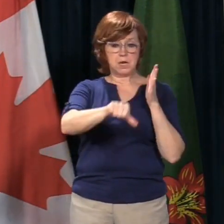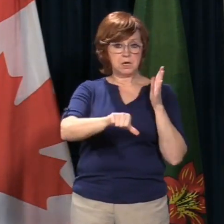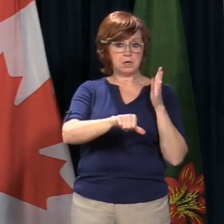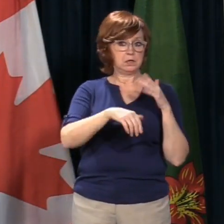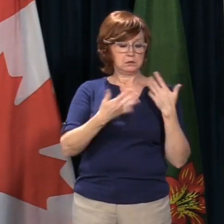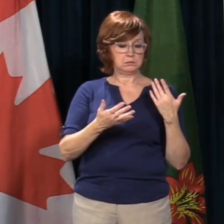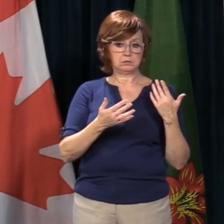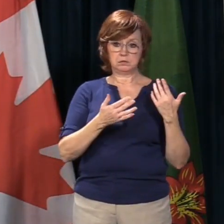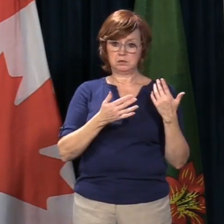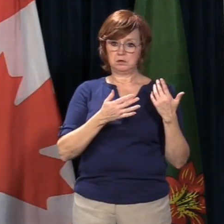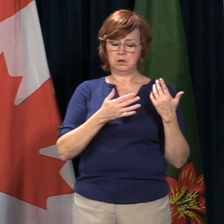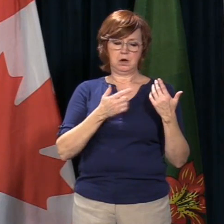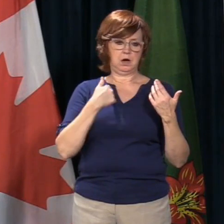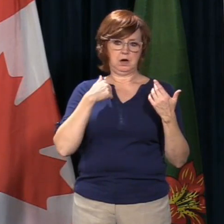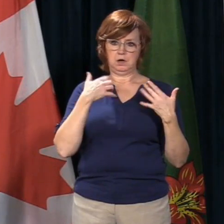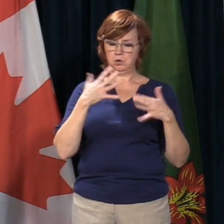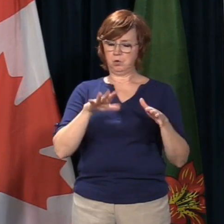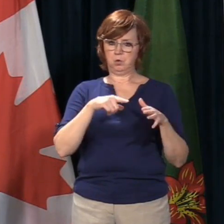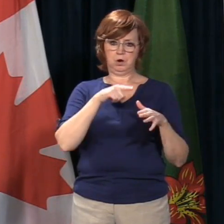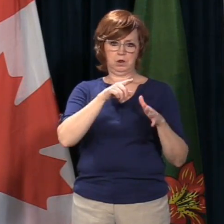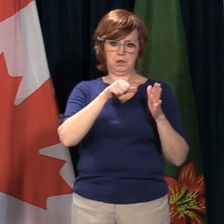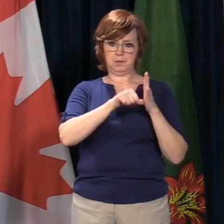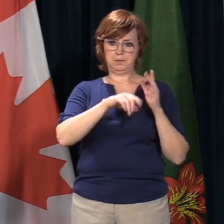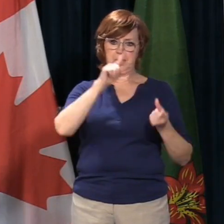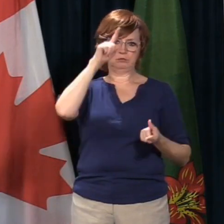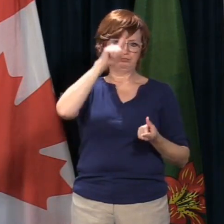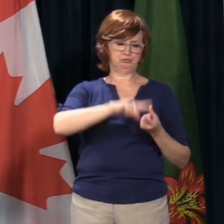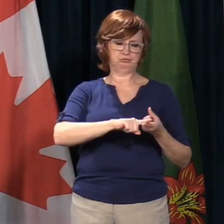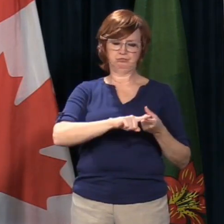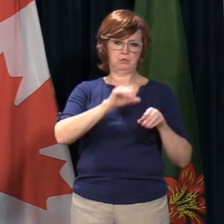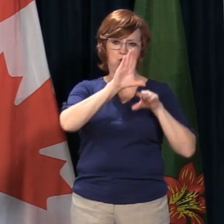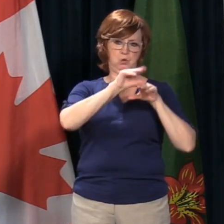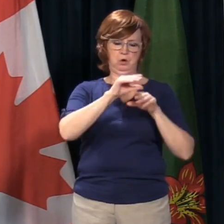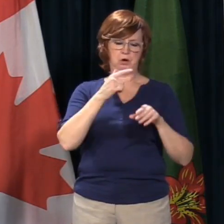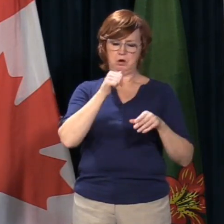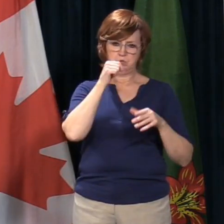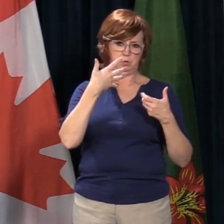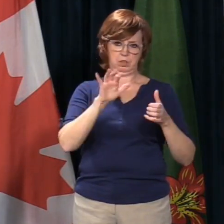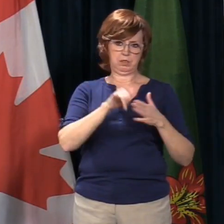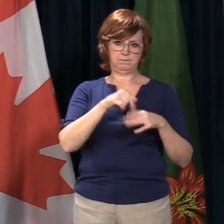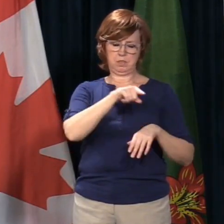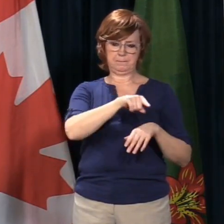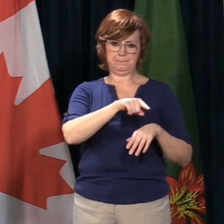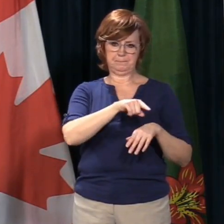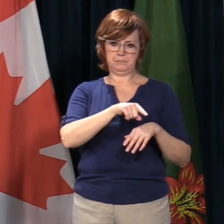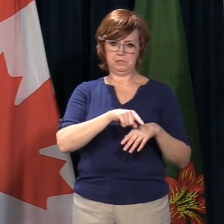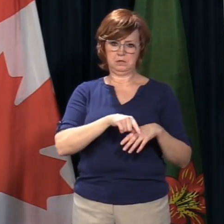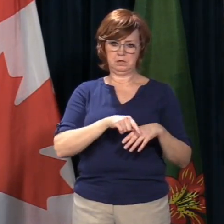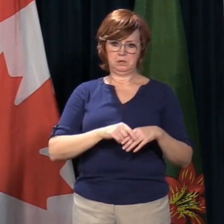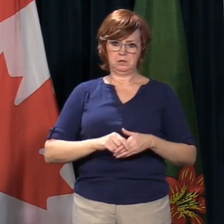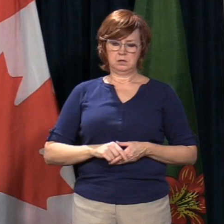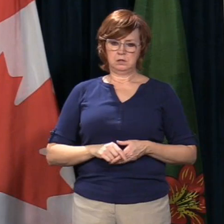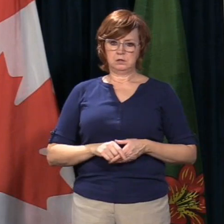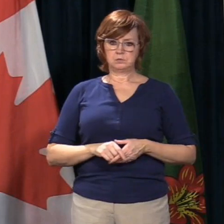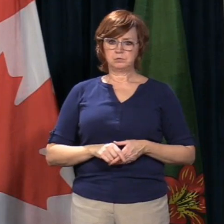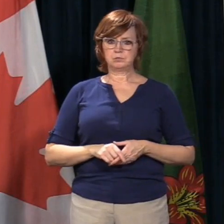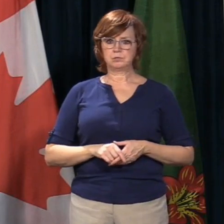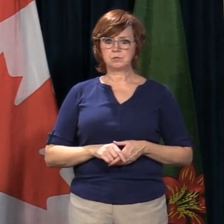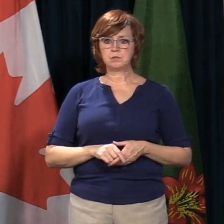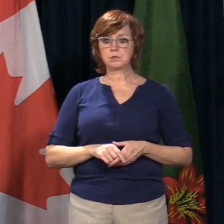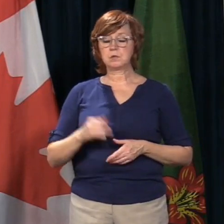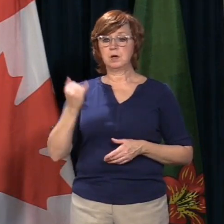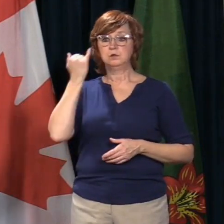at no disadvantage based on where they end up working through the cohorting strategy compared to what they